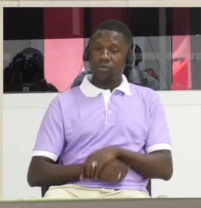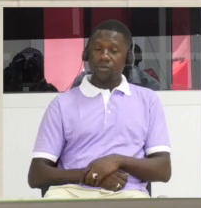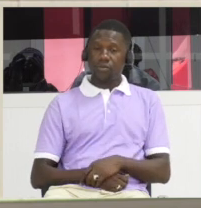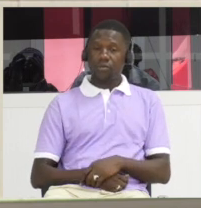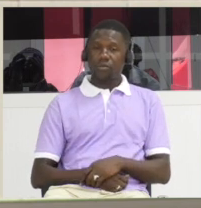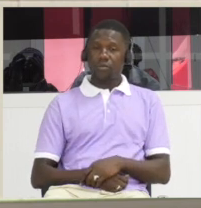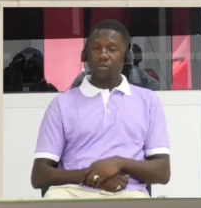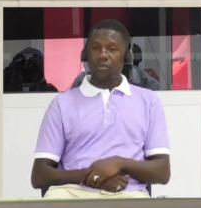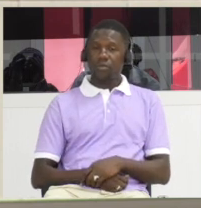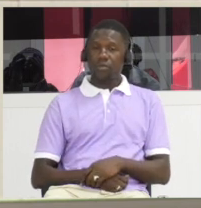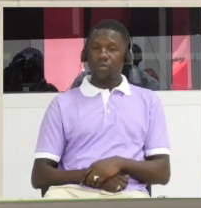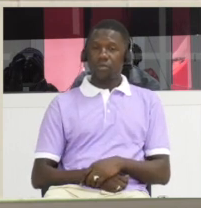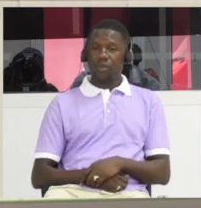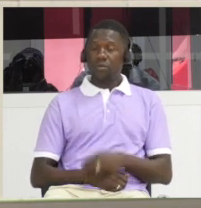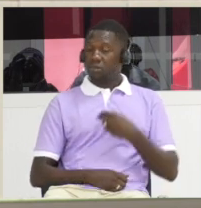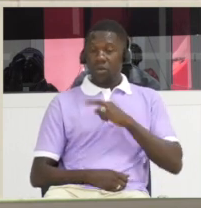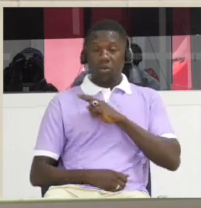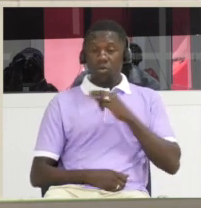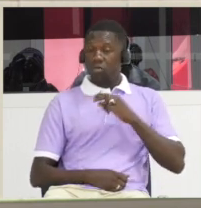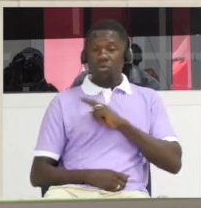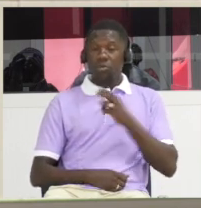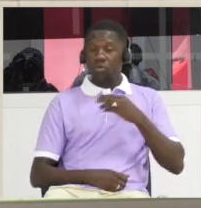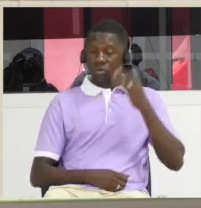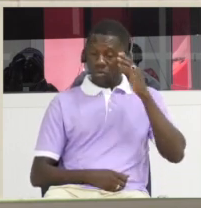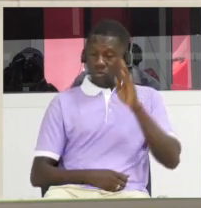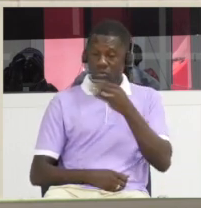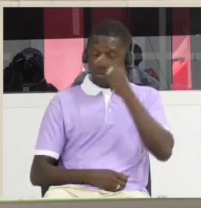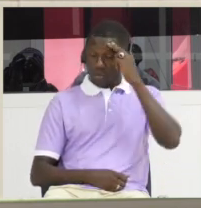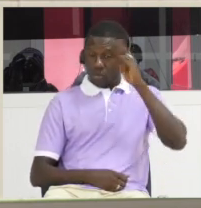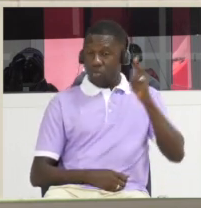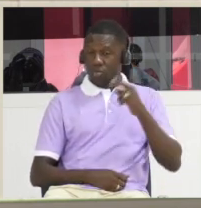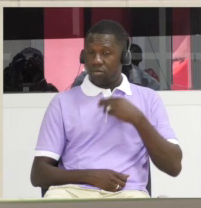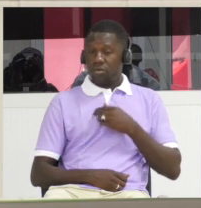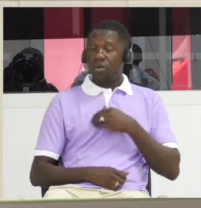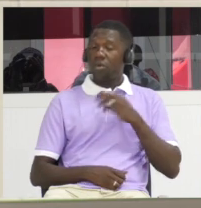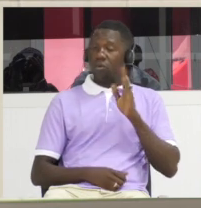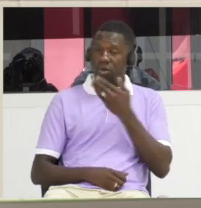I stayed. I went to the family compound in Banjul.